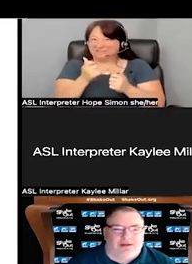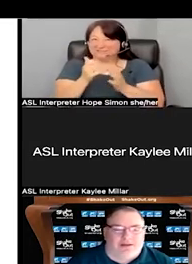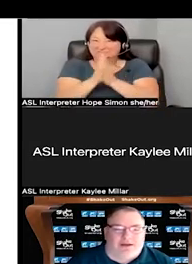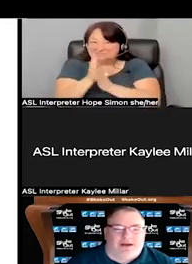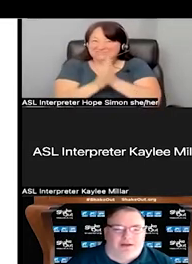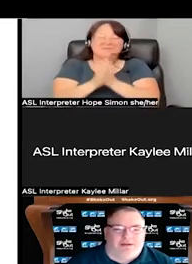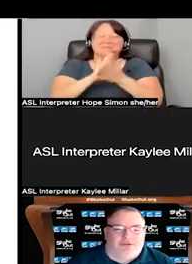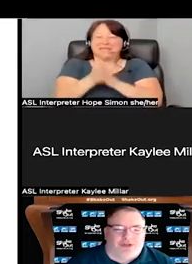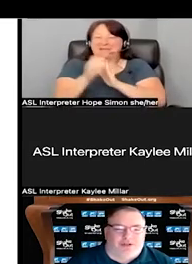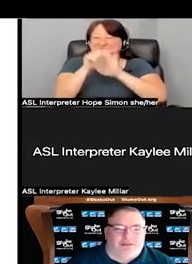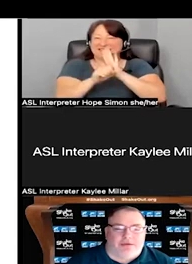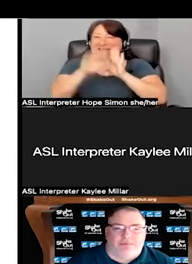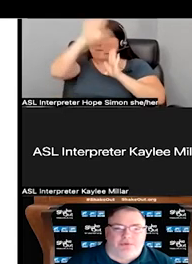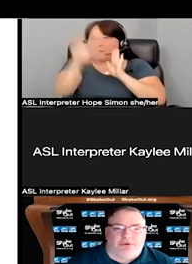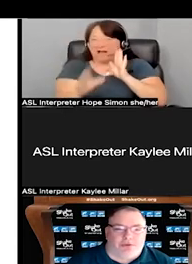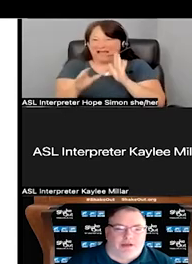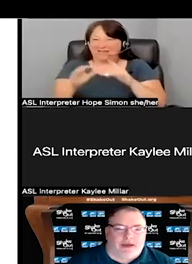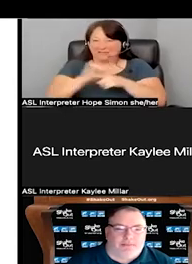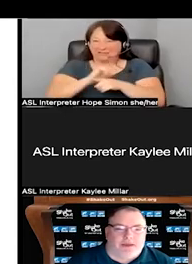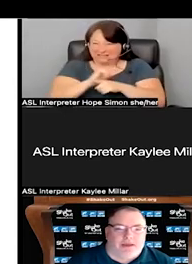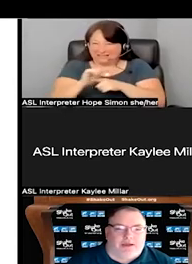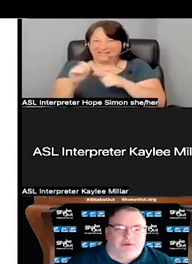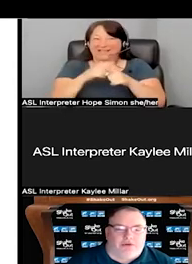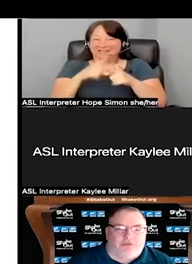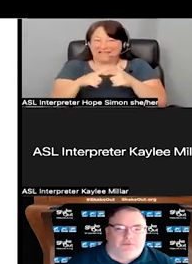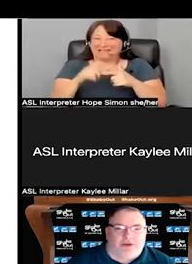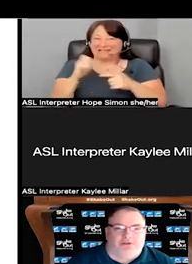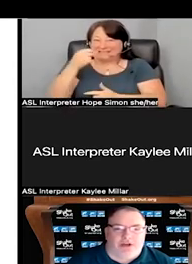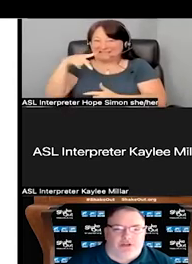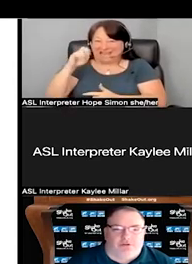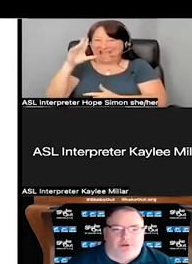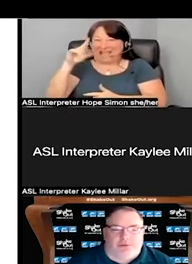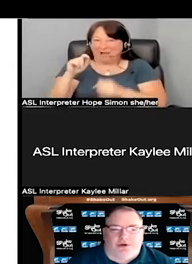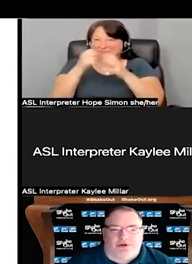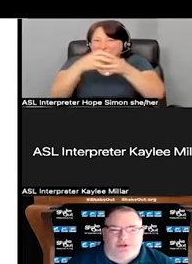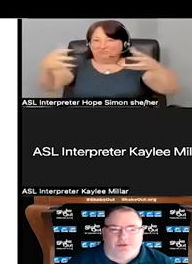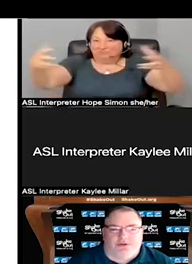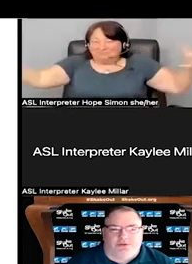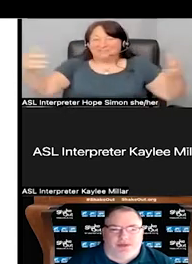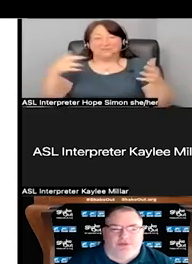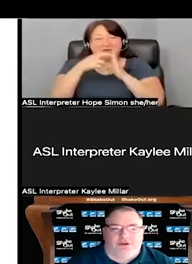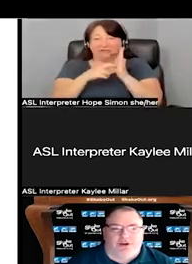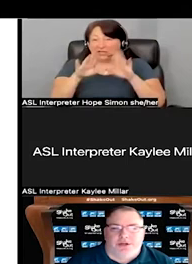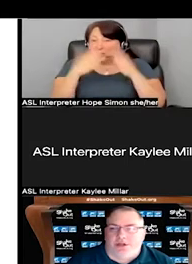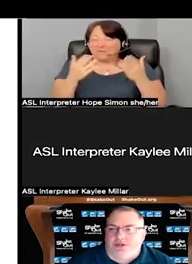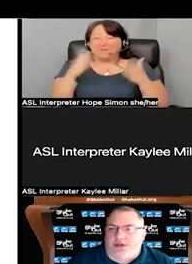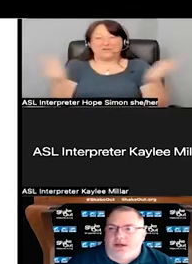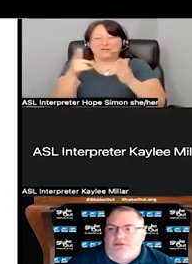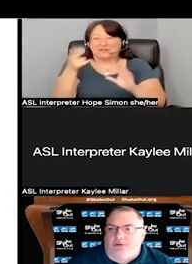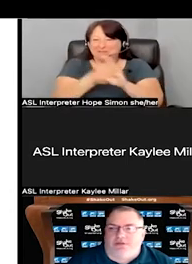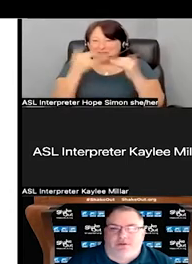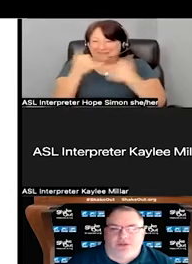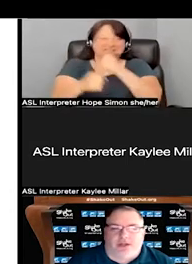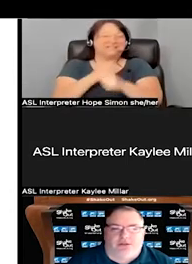statewide drill, and then grew beyond that. And of course, registration is open. We encourage you to participate this year.